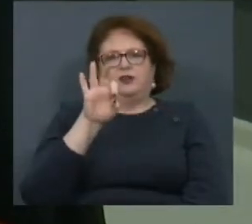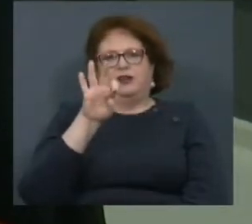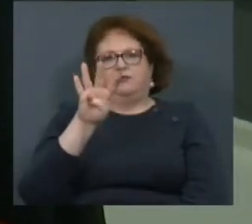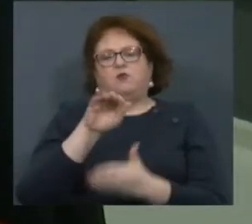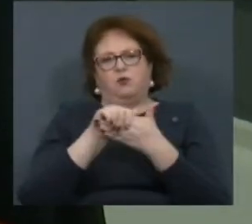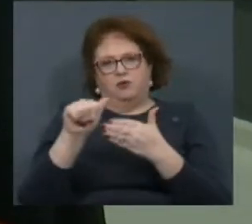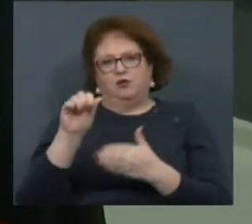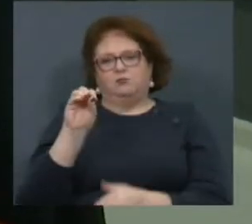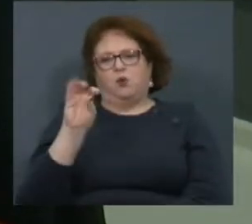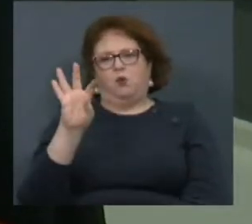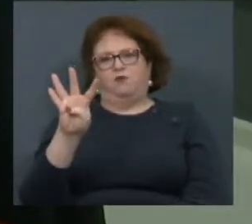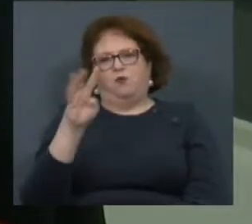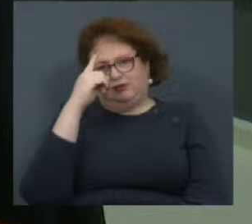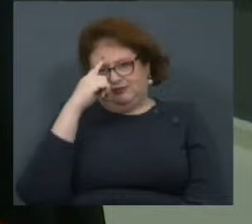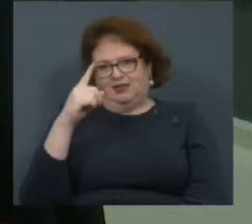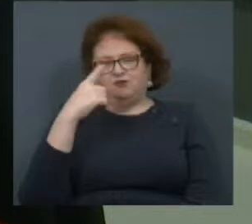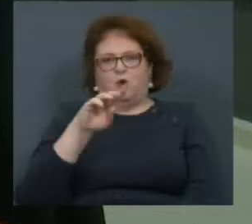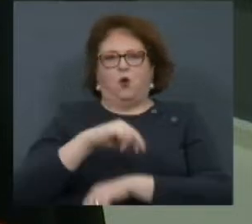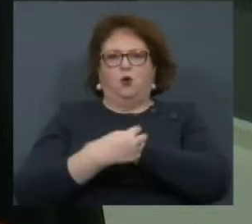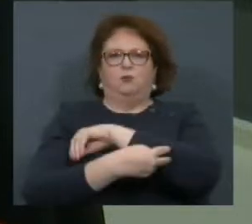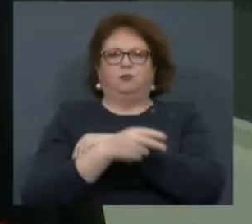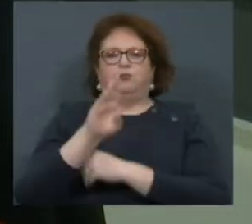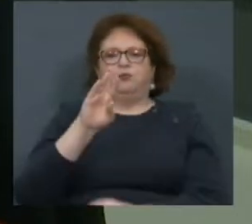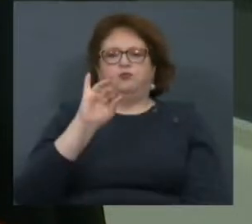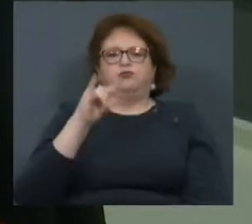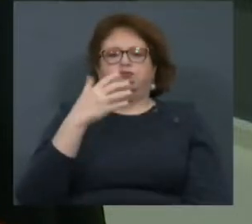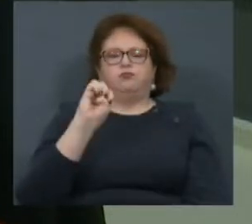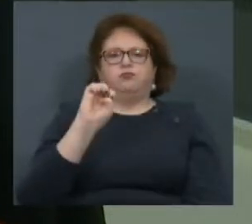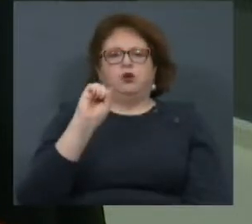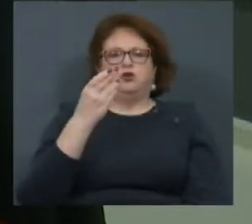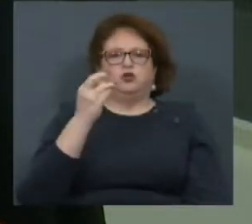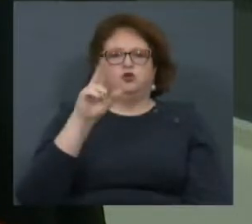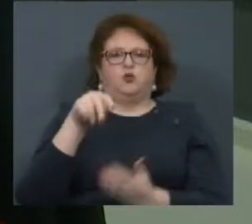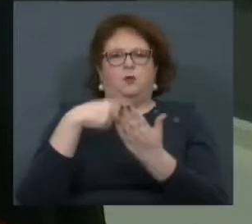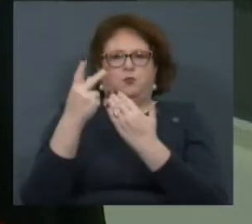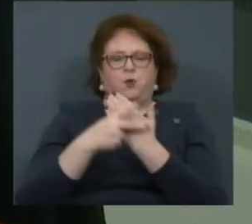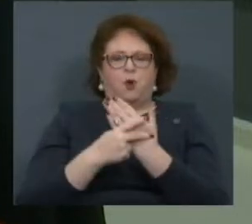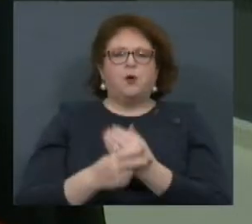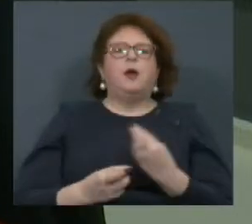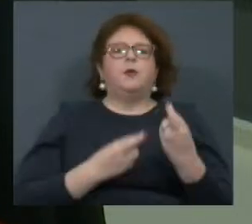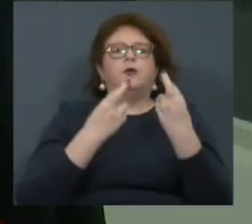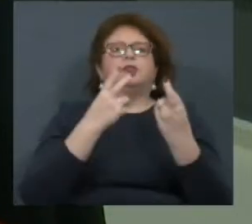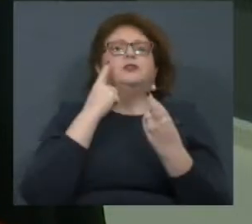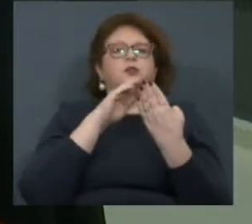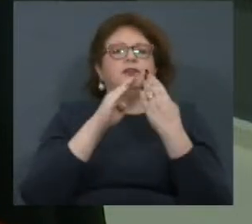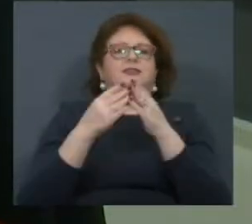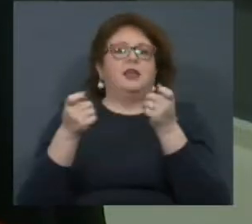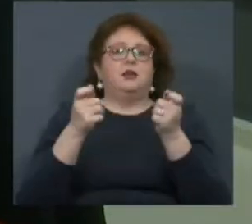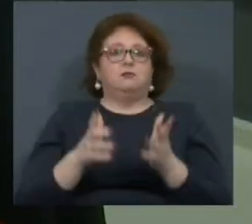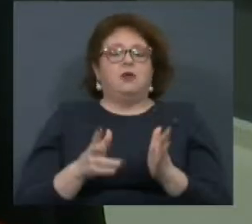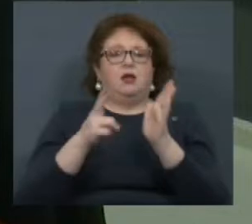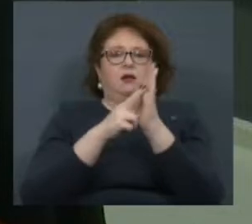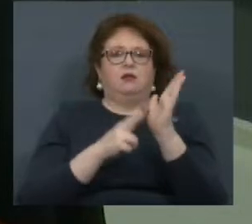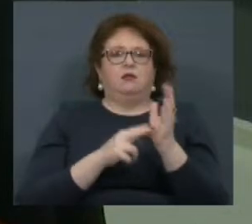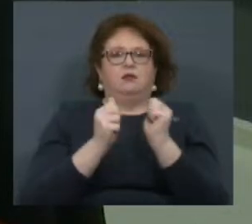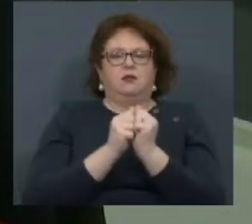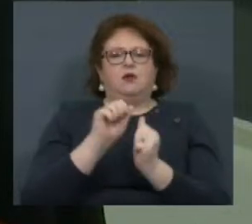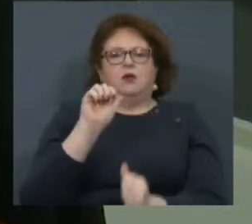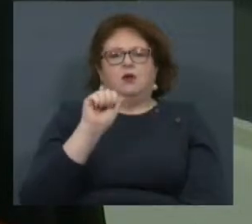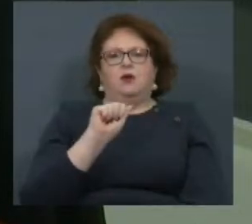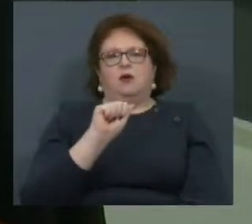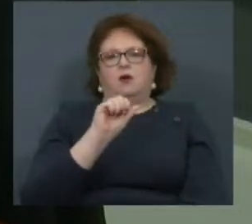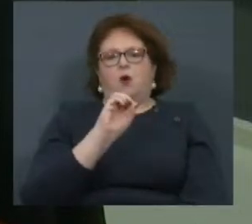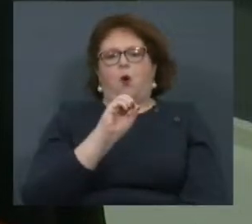$183,894.04 for the Bridge to Work program and for other purposes. A resolution to authorize the city manager to enter into a contract with R. Valdez